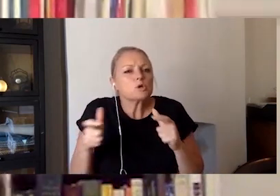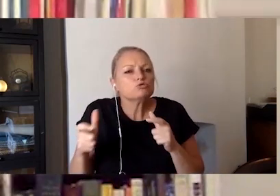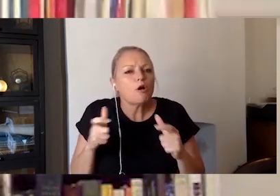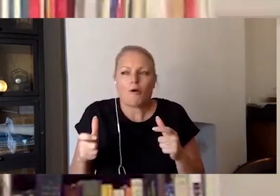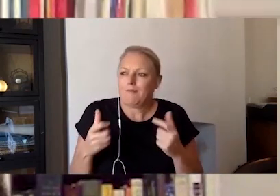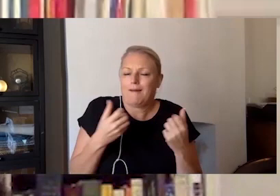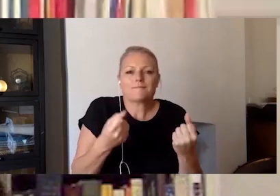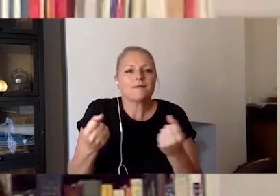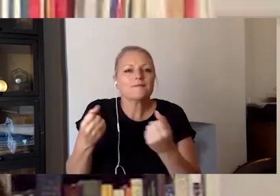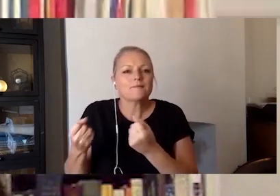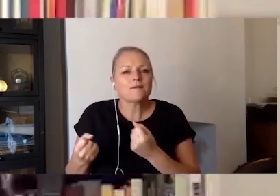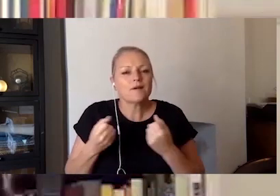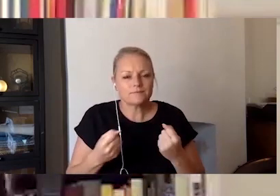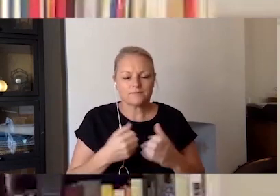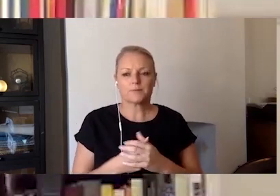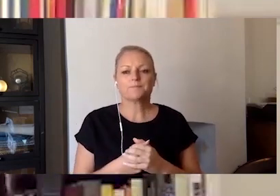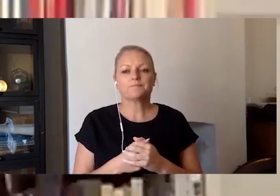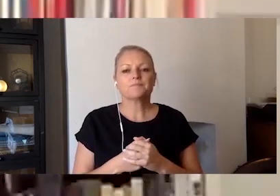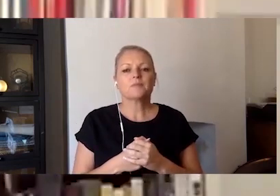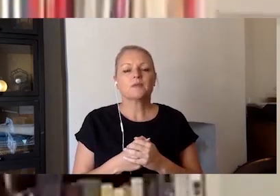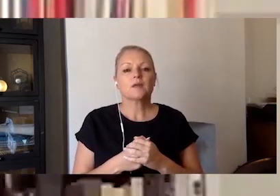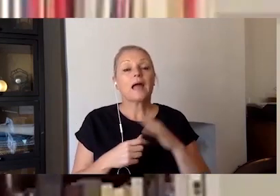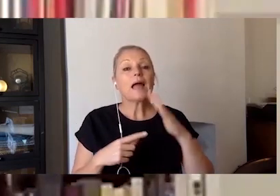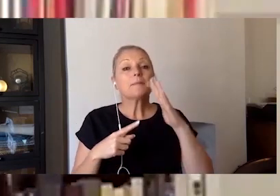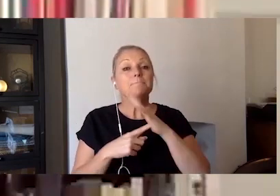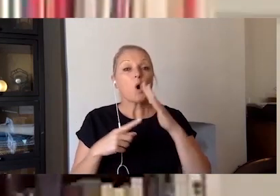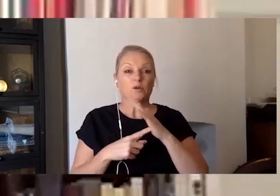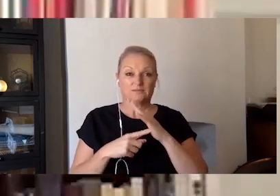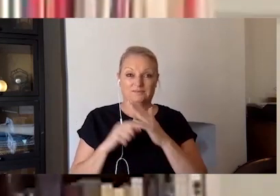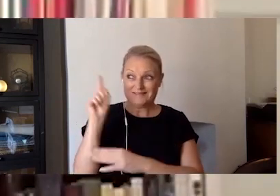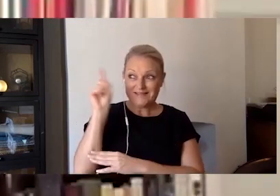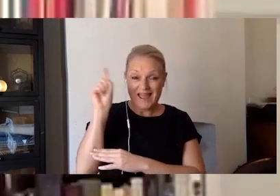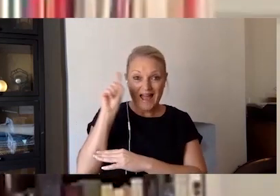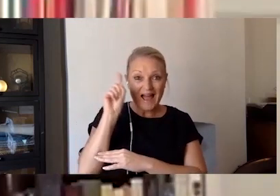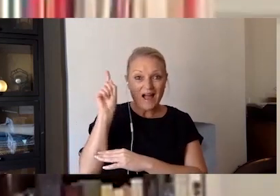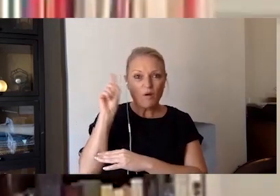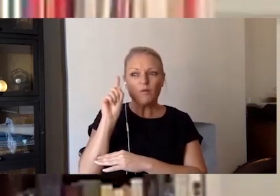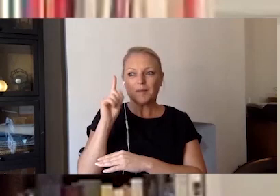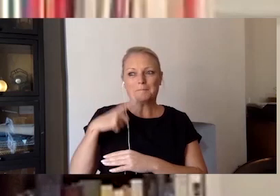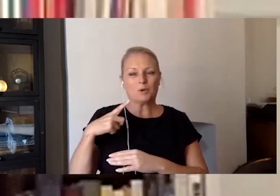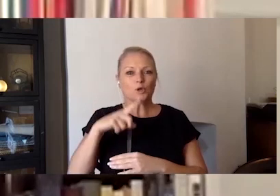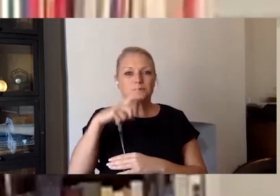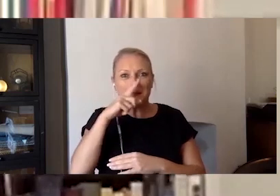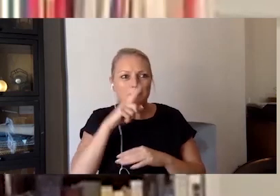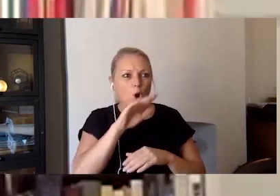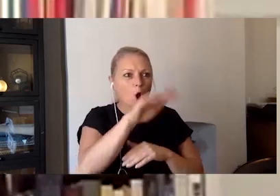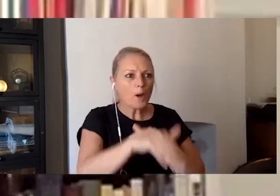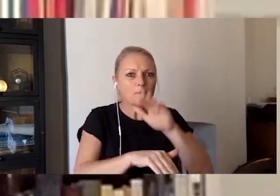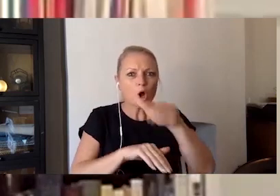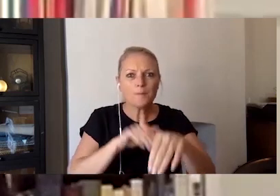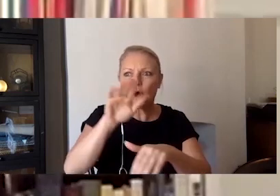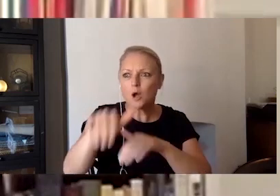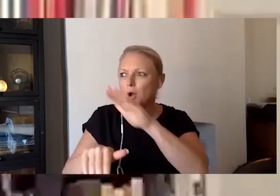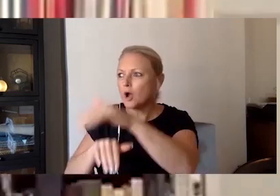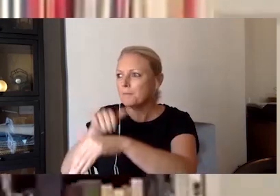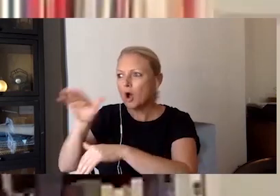most important of all in this current state of physical isolation, a release of oxytocin when you're speaking